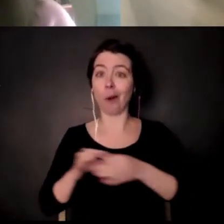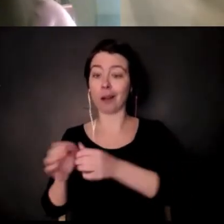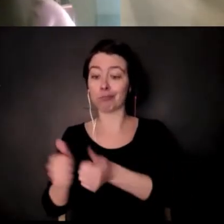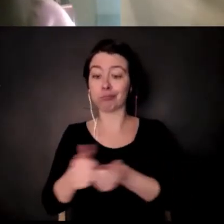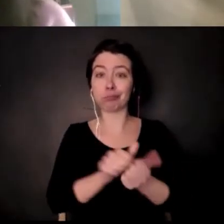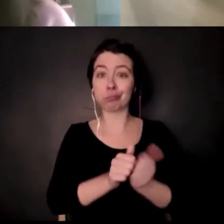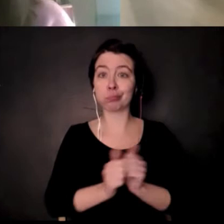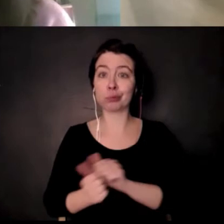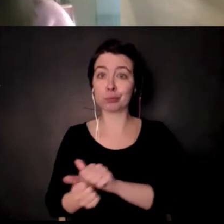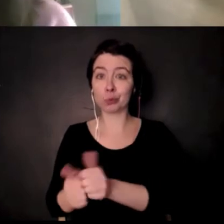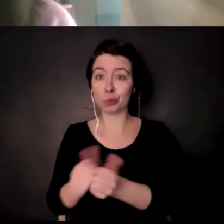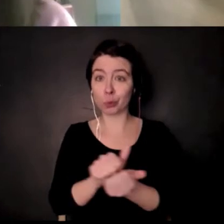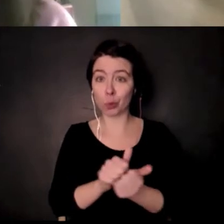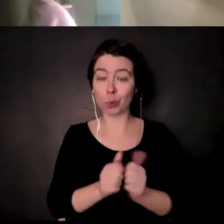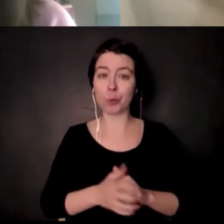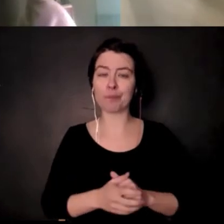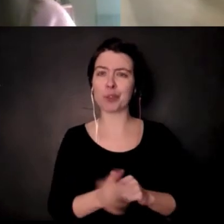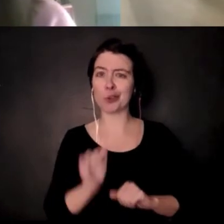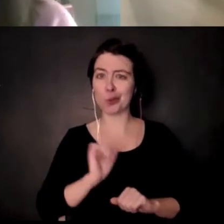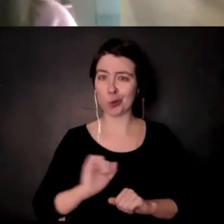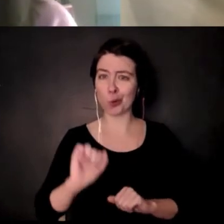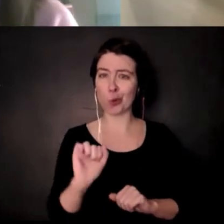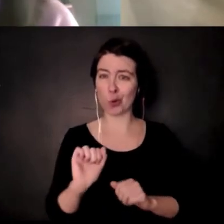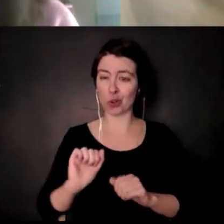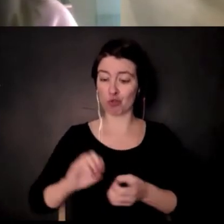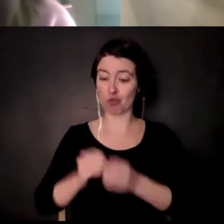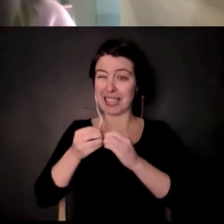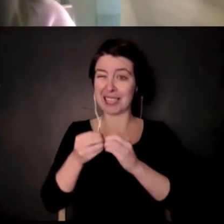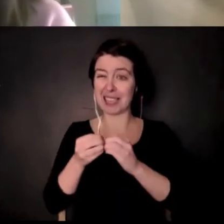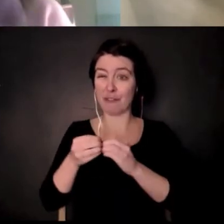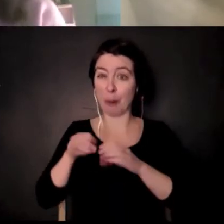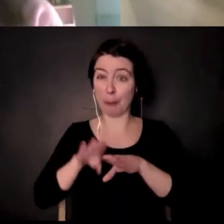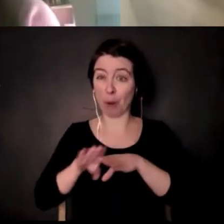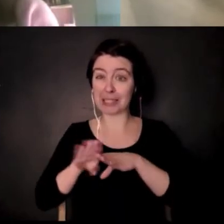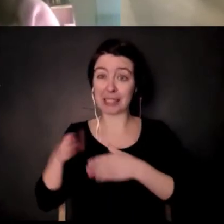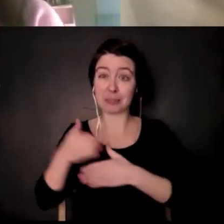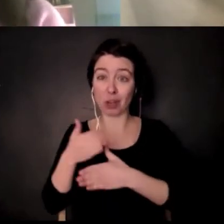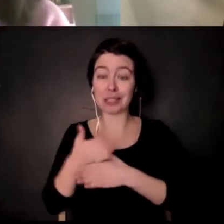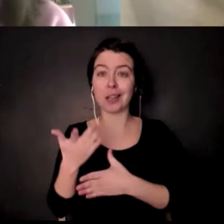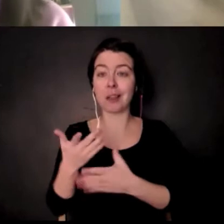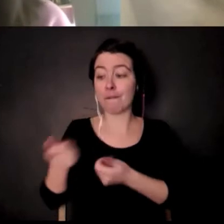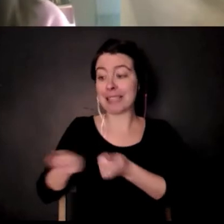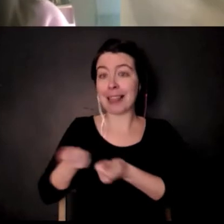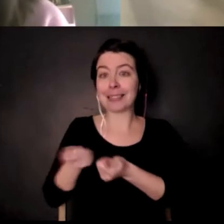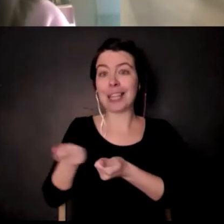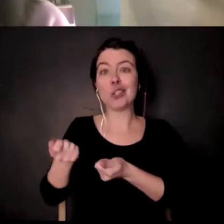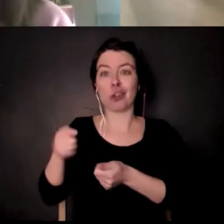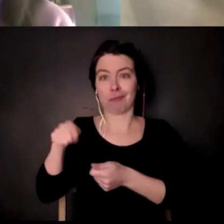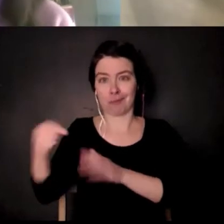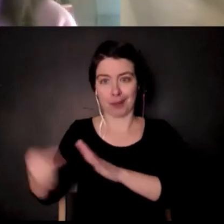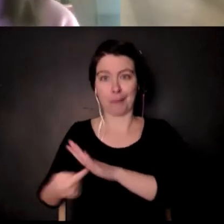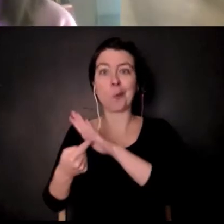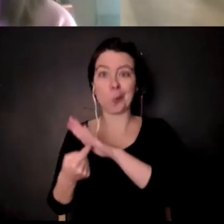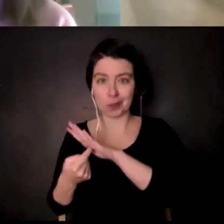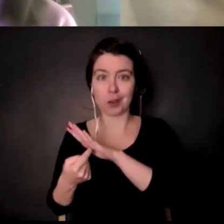specific creative practice, facilitation is essential, but also, like, as an observer just looking in, actually feels like